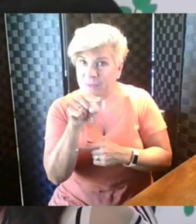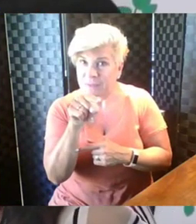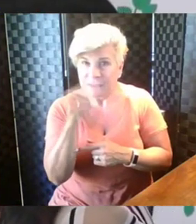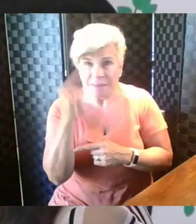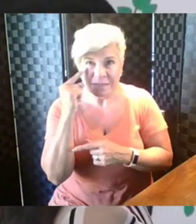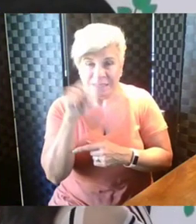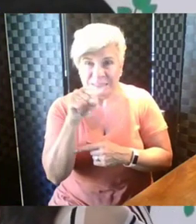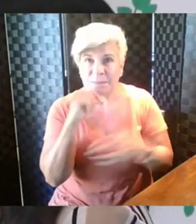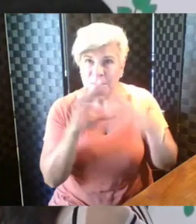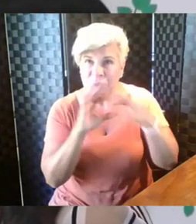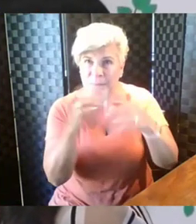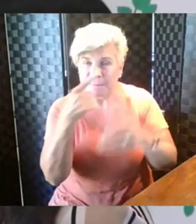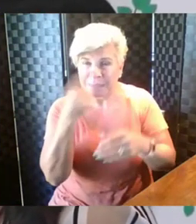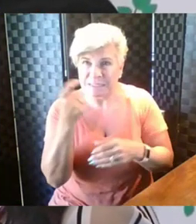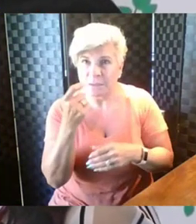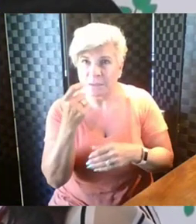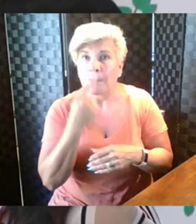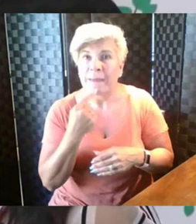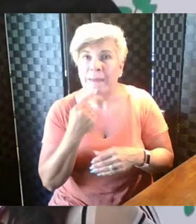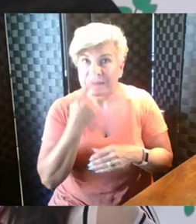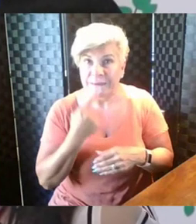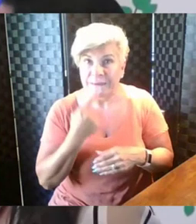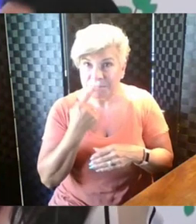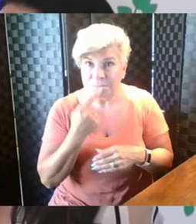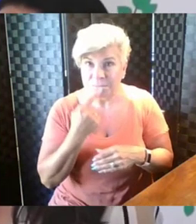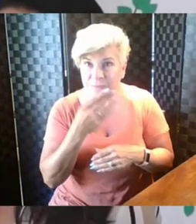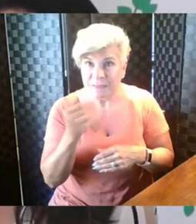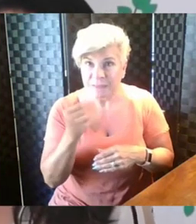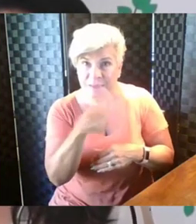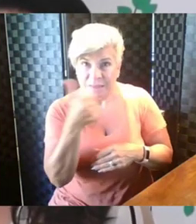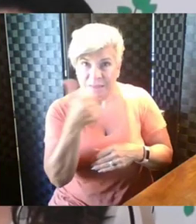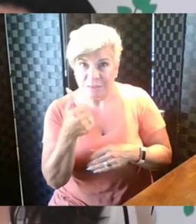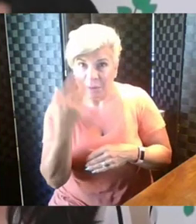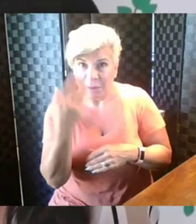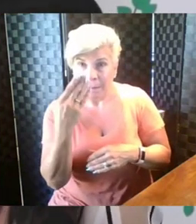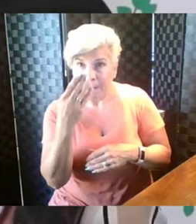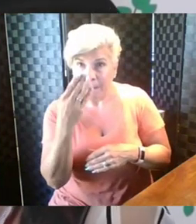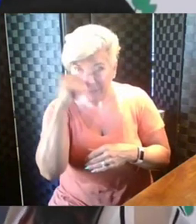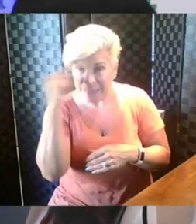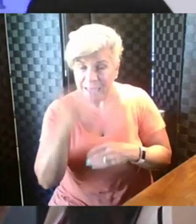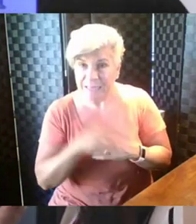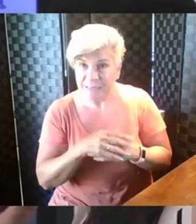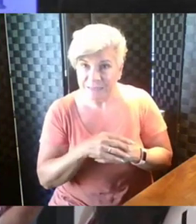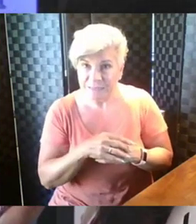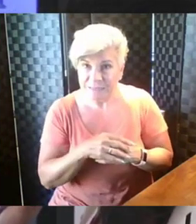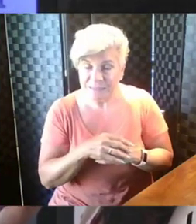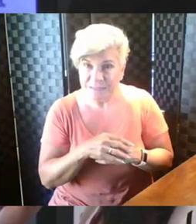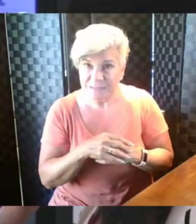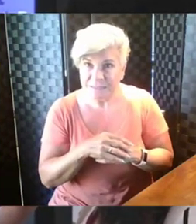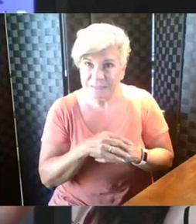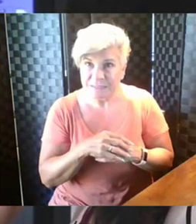Did you think this one didn't belong maybe because it's red and the other ones are black?